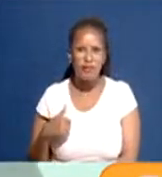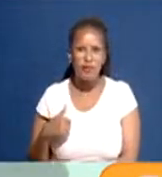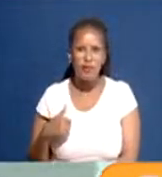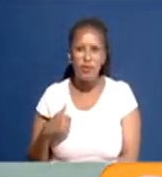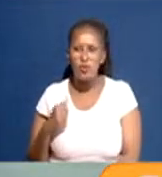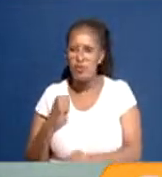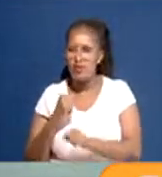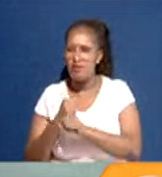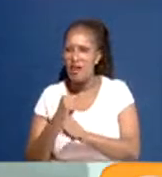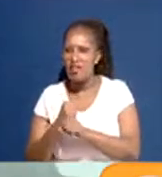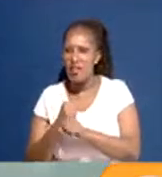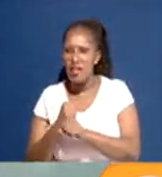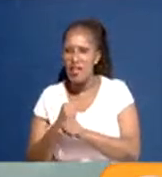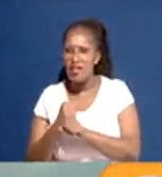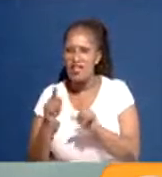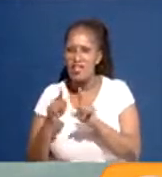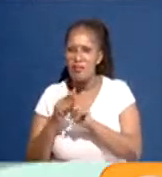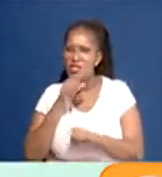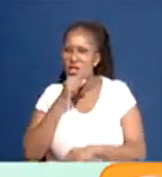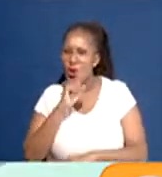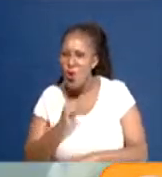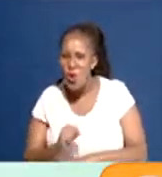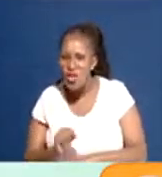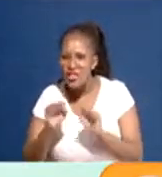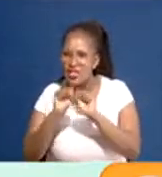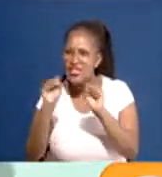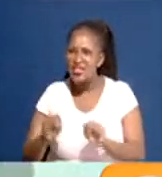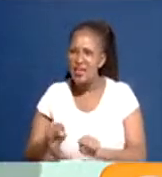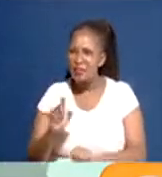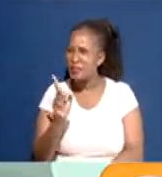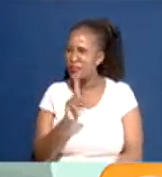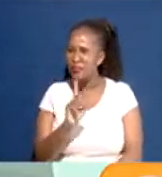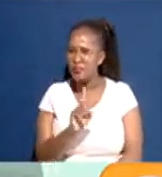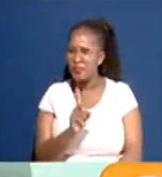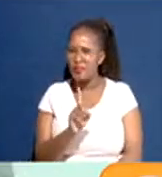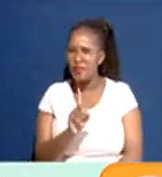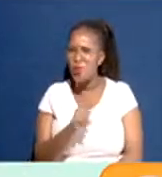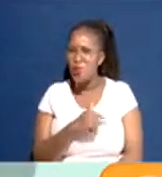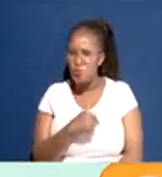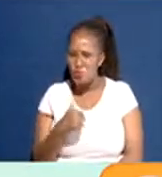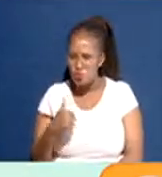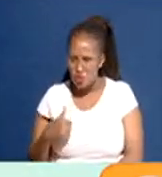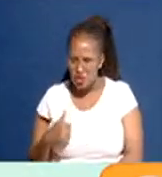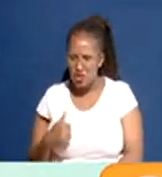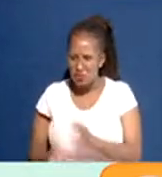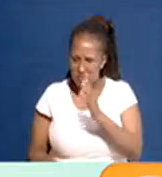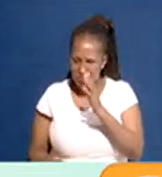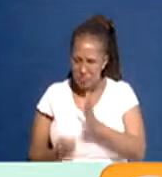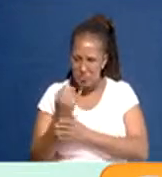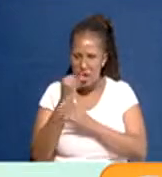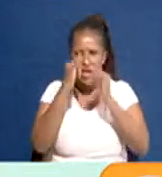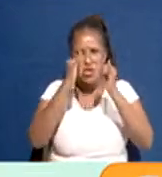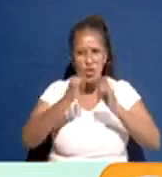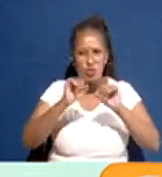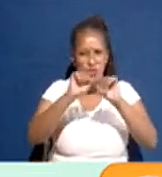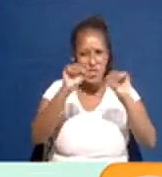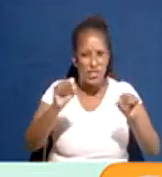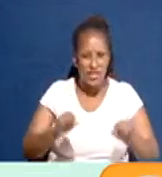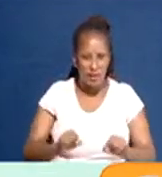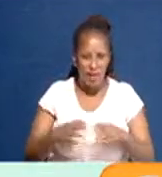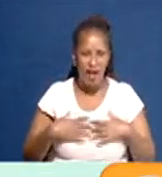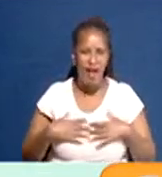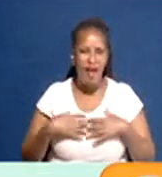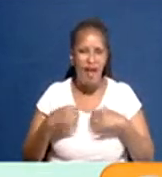route that we have always invested in curative health. We are going to go the opposite direction